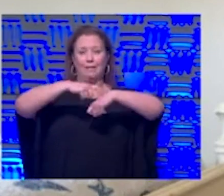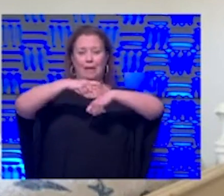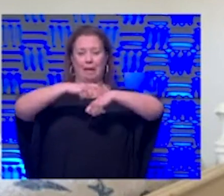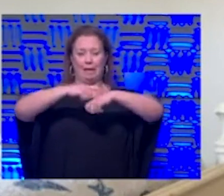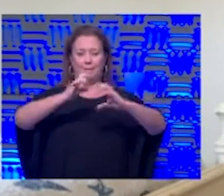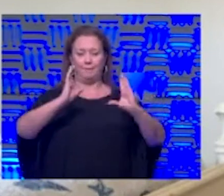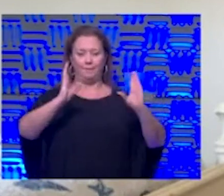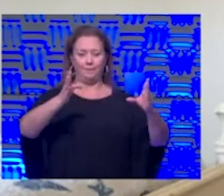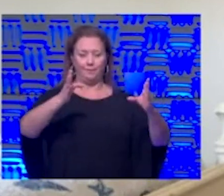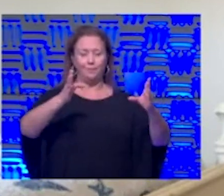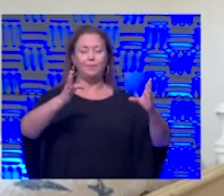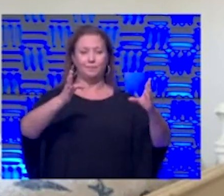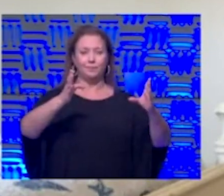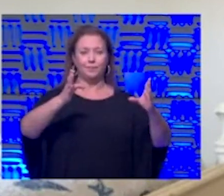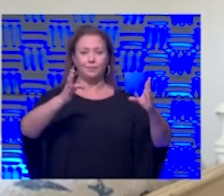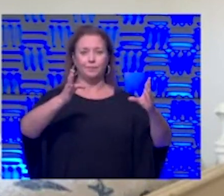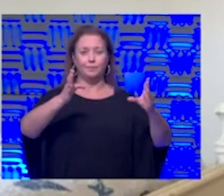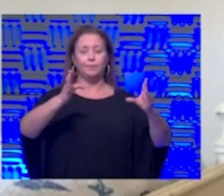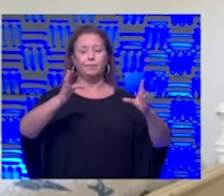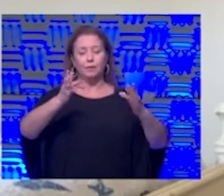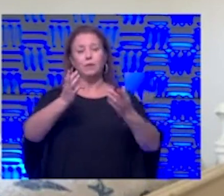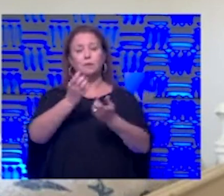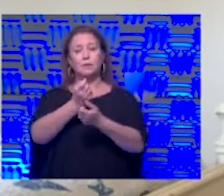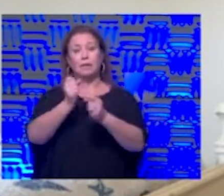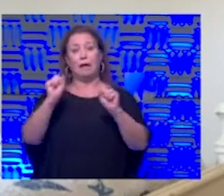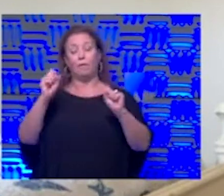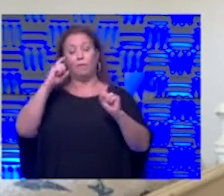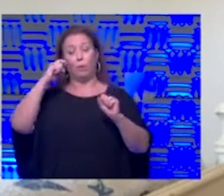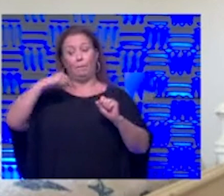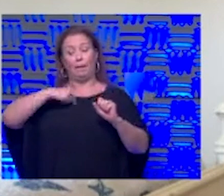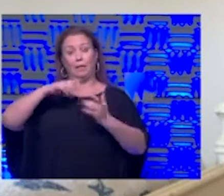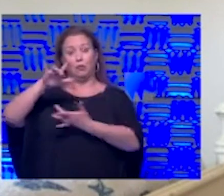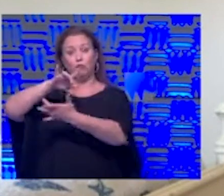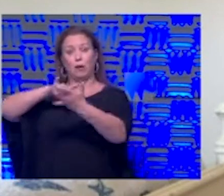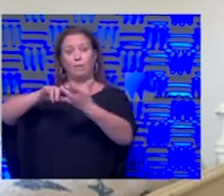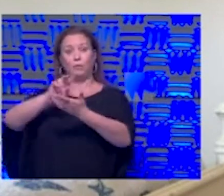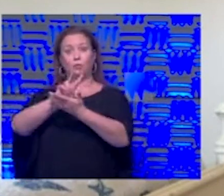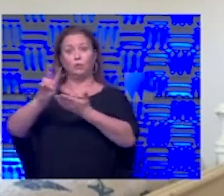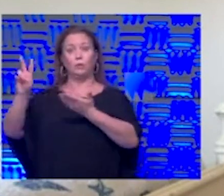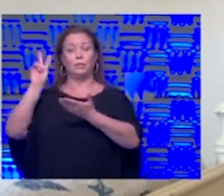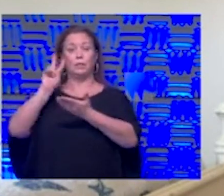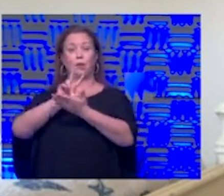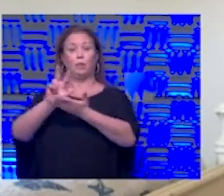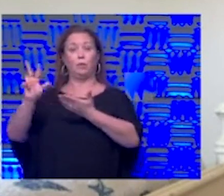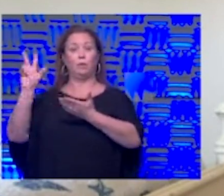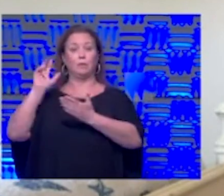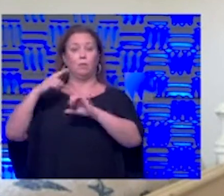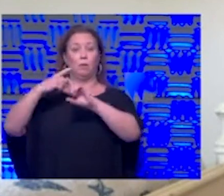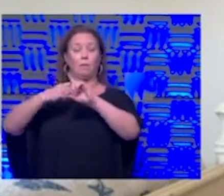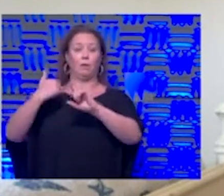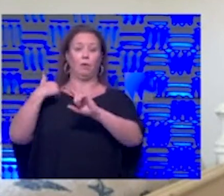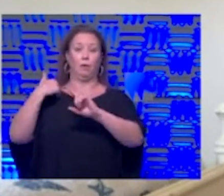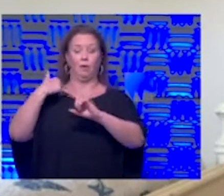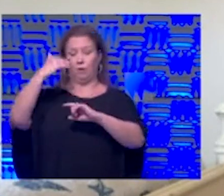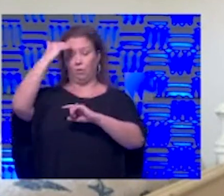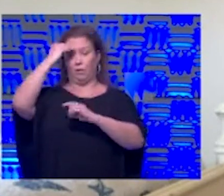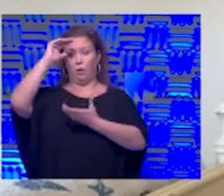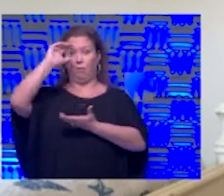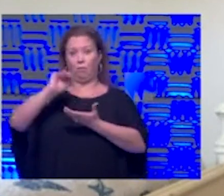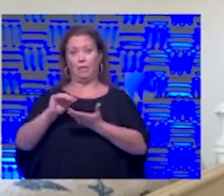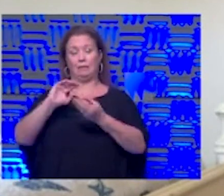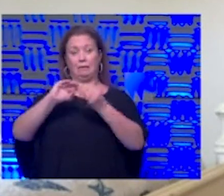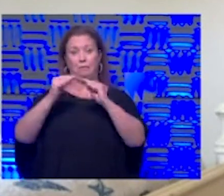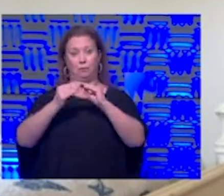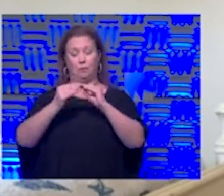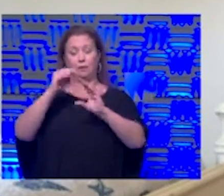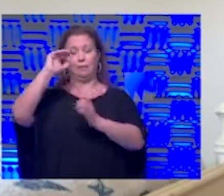you traveling. So it was probably safer for me to travel 2 or 3 weeks ago or a month ago because we know there were less cases.